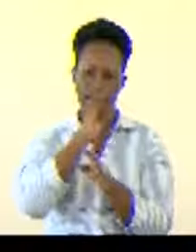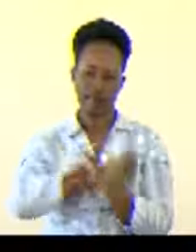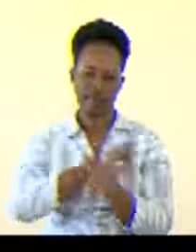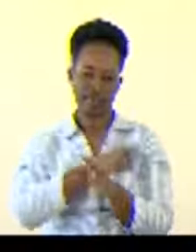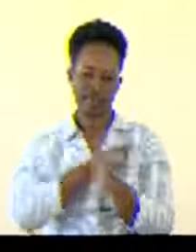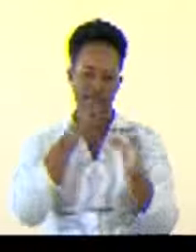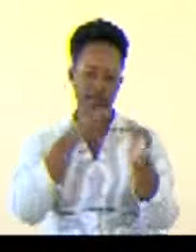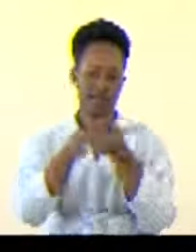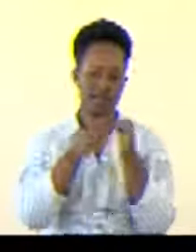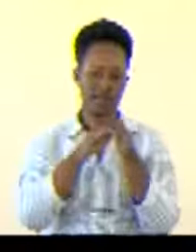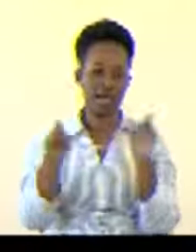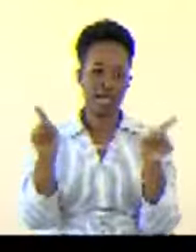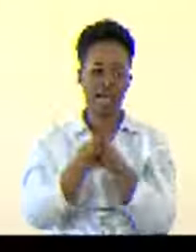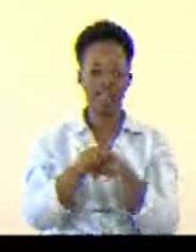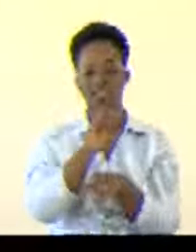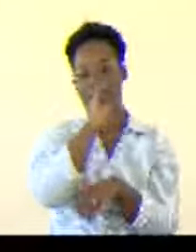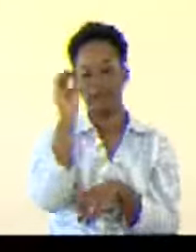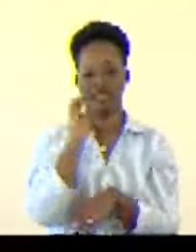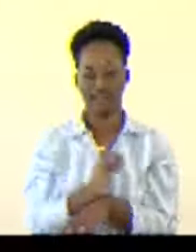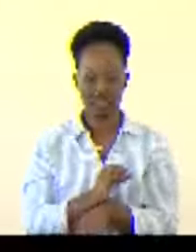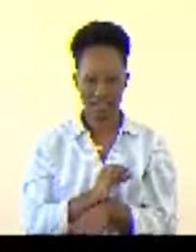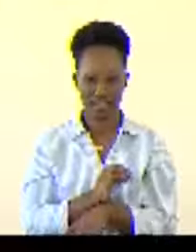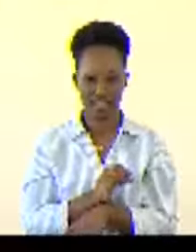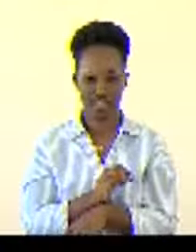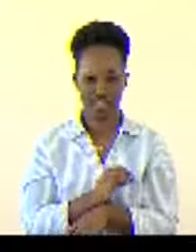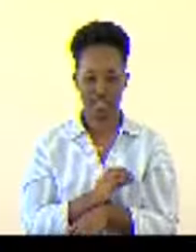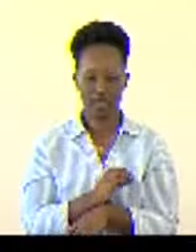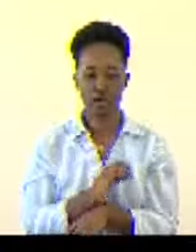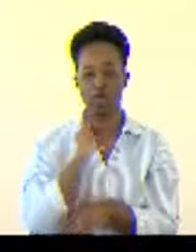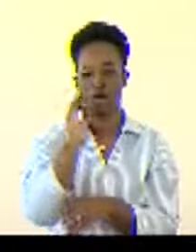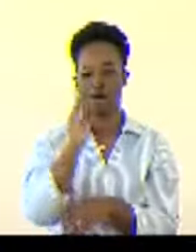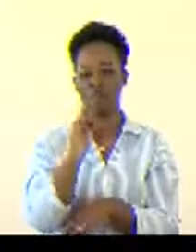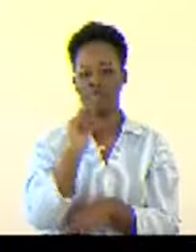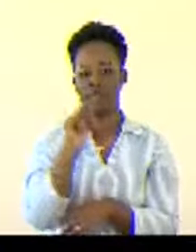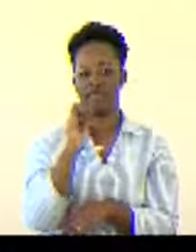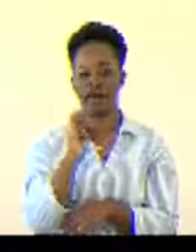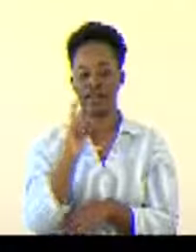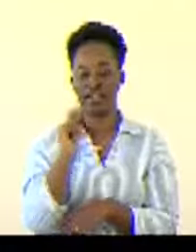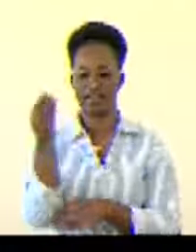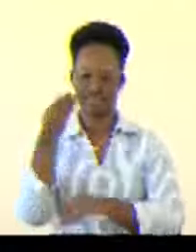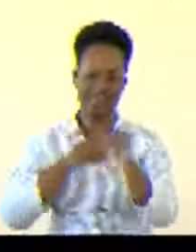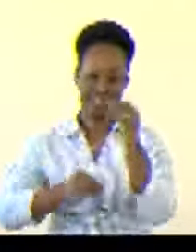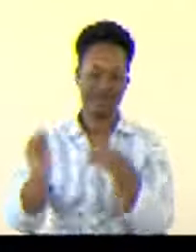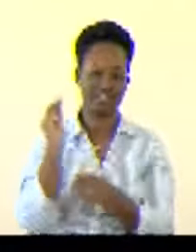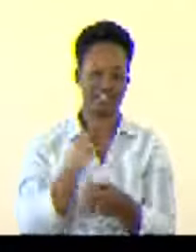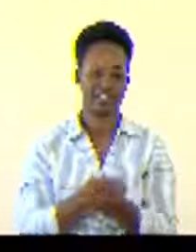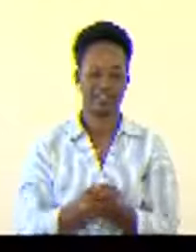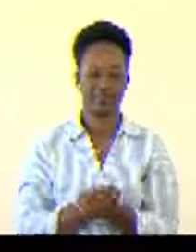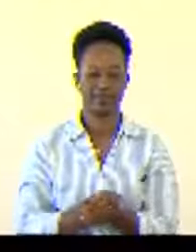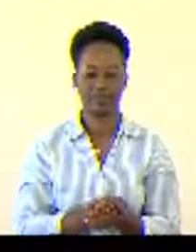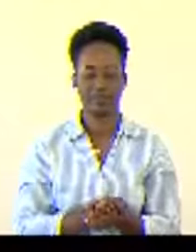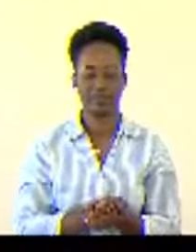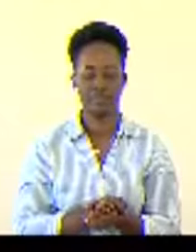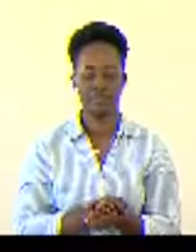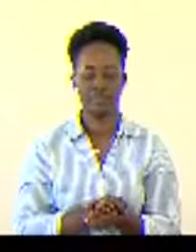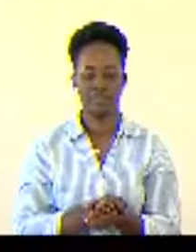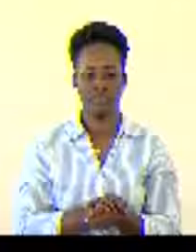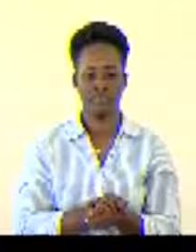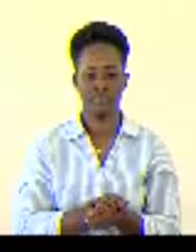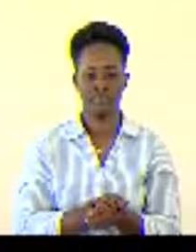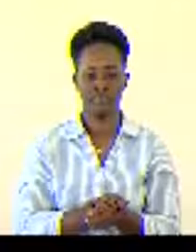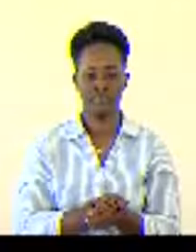as a percentage of net sales still, percentage of net